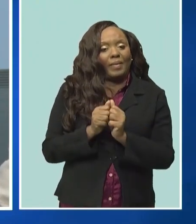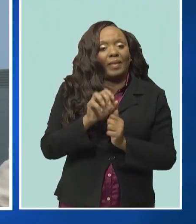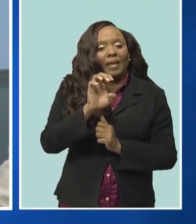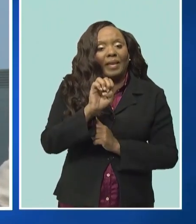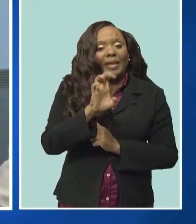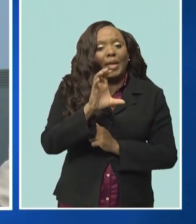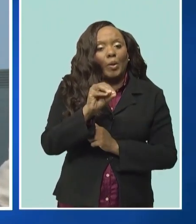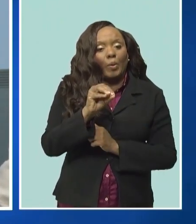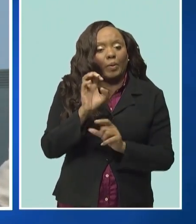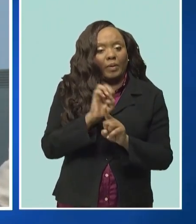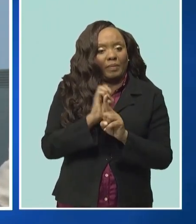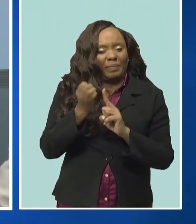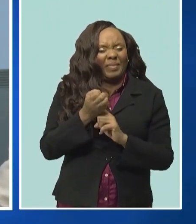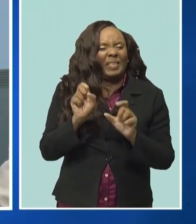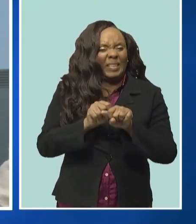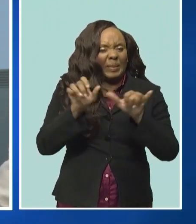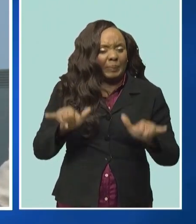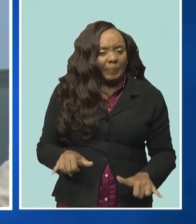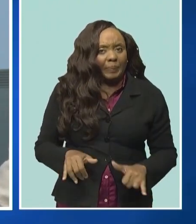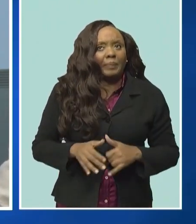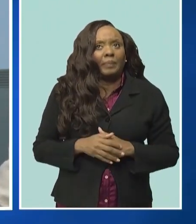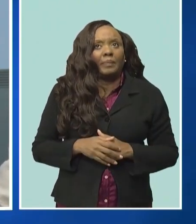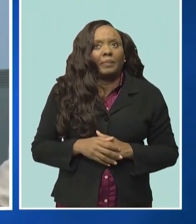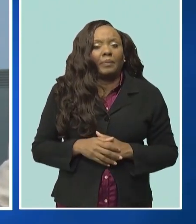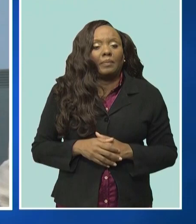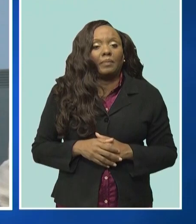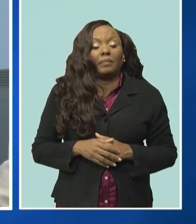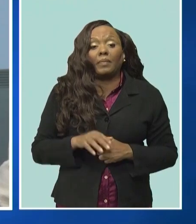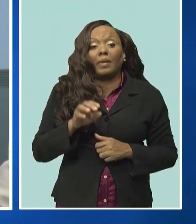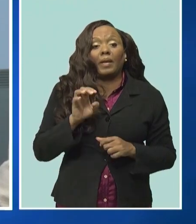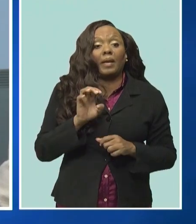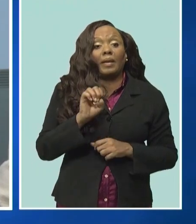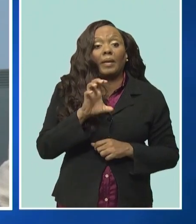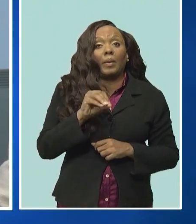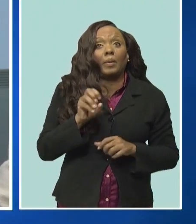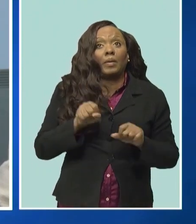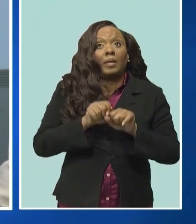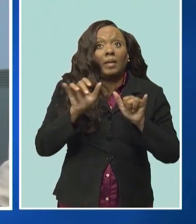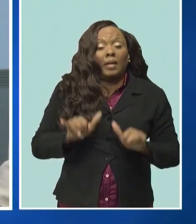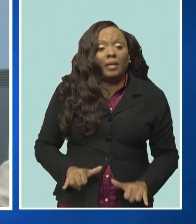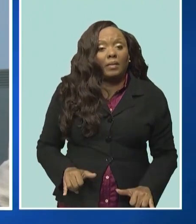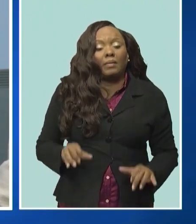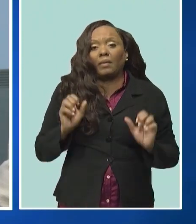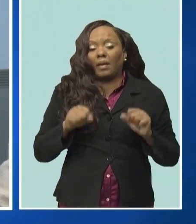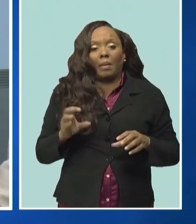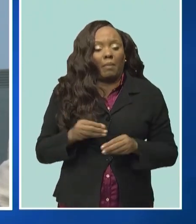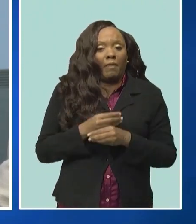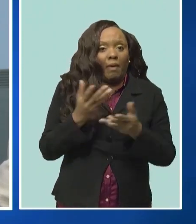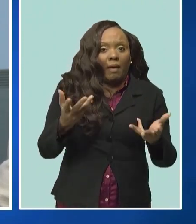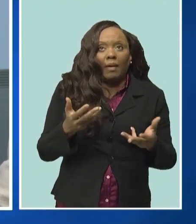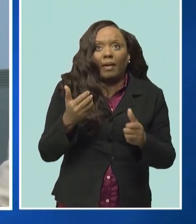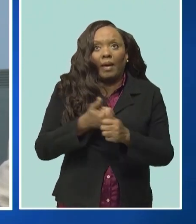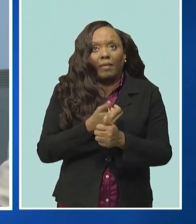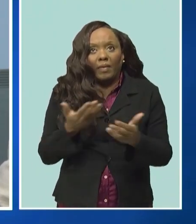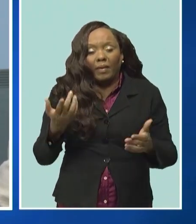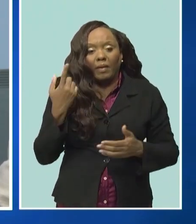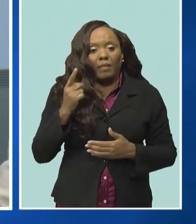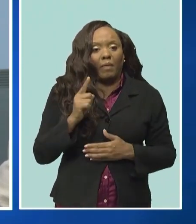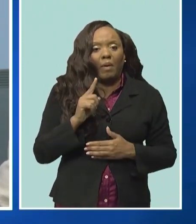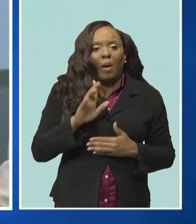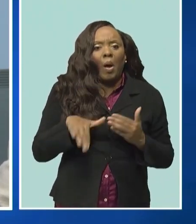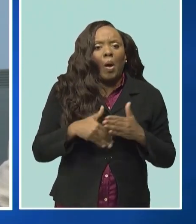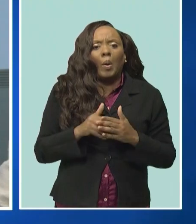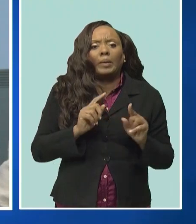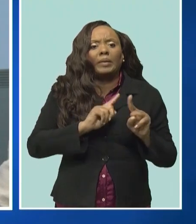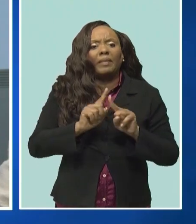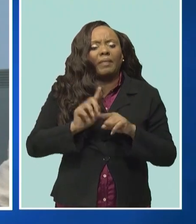An ecosystem that can provide biodiversity for species realization. It